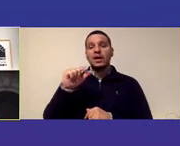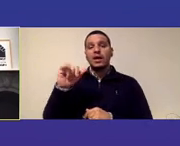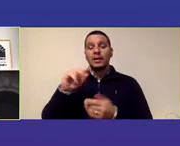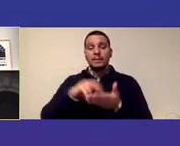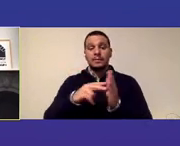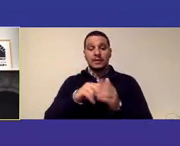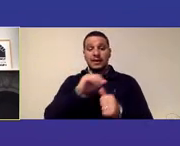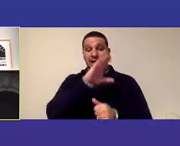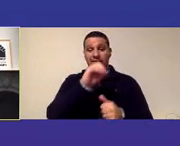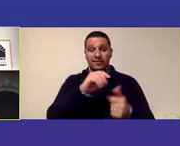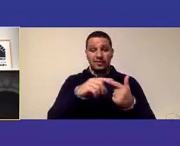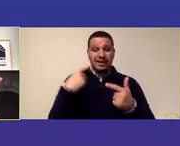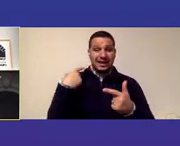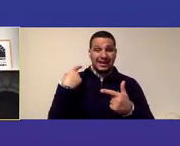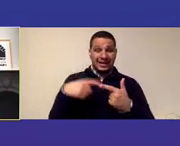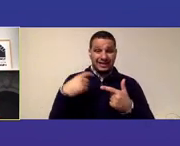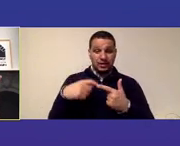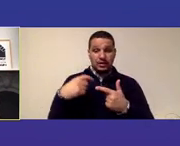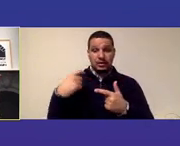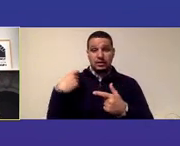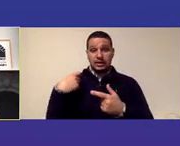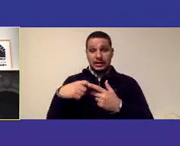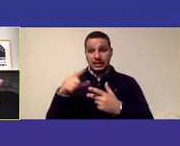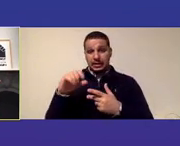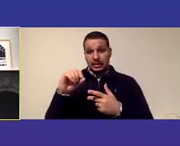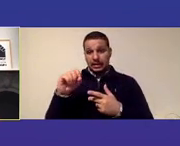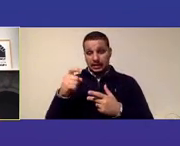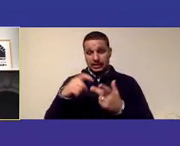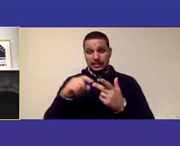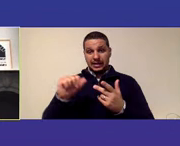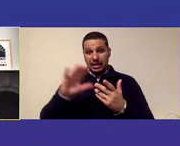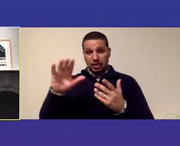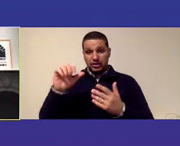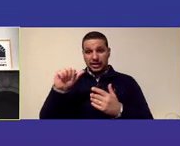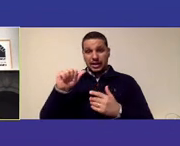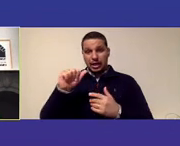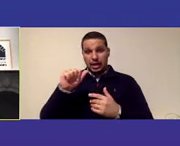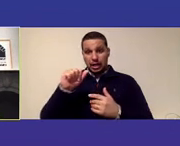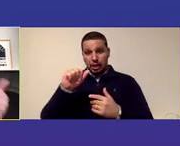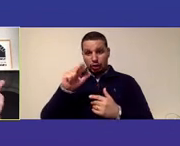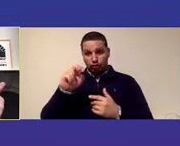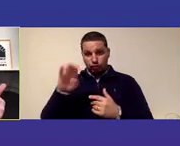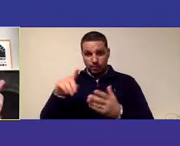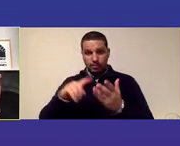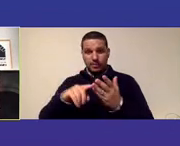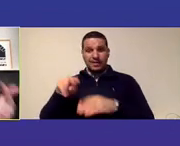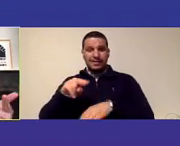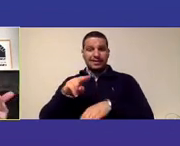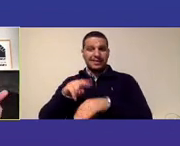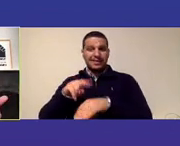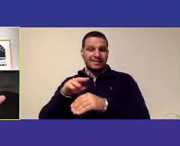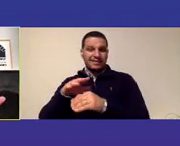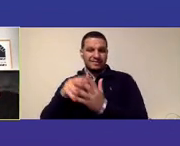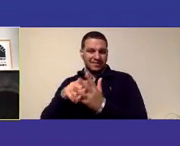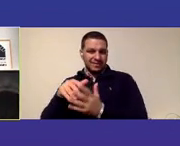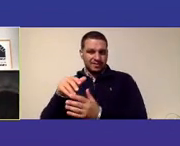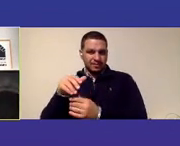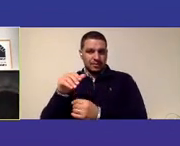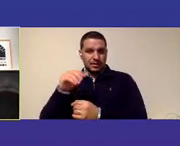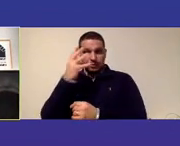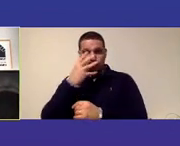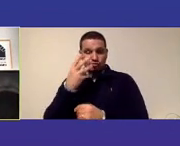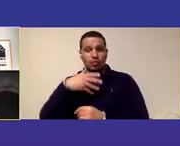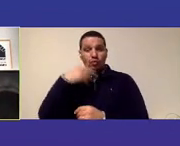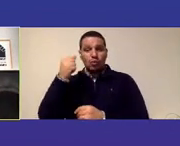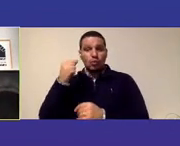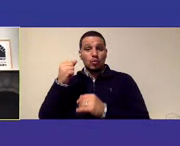African, Latina, Latino, Latinx, Asian, Arab, and Native American dance workers, immigrant and older